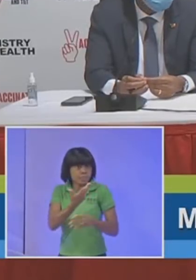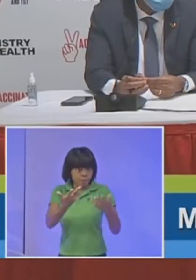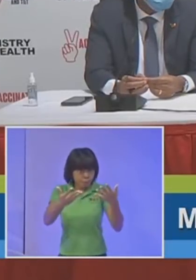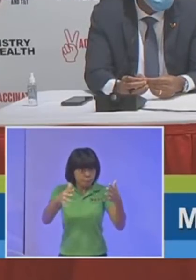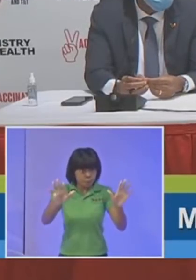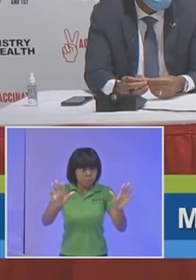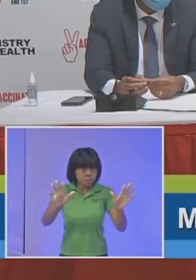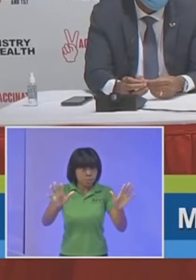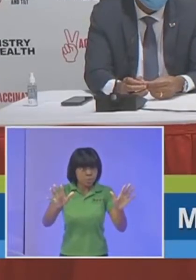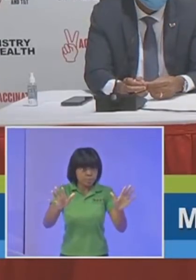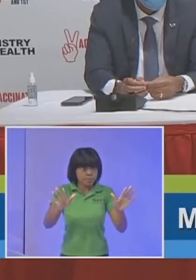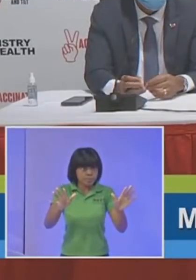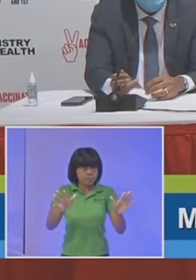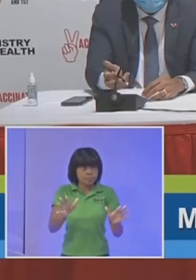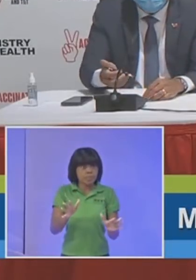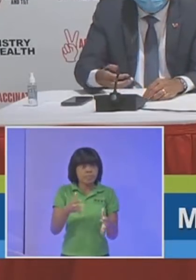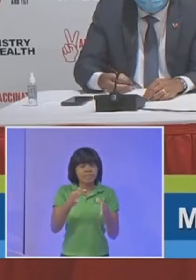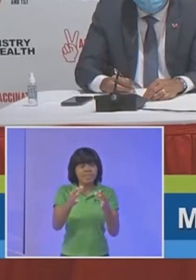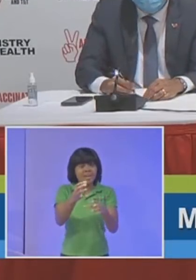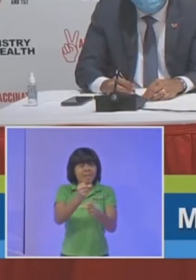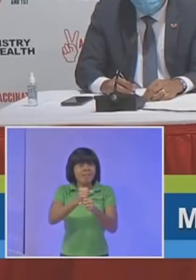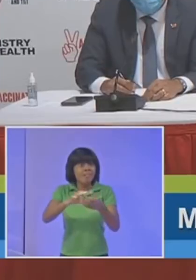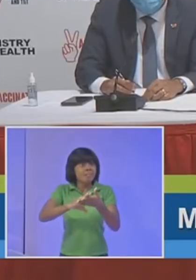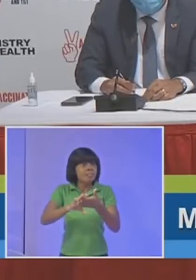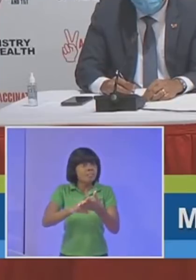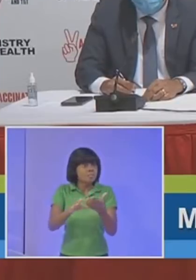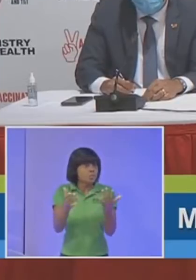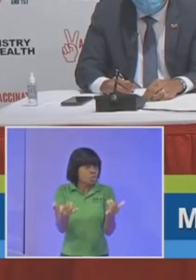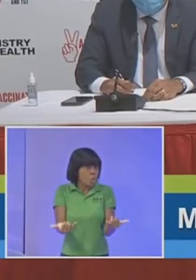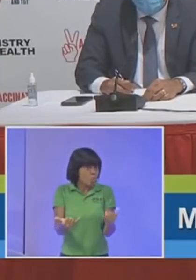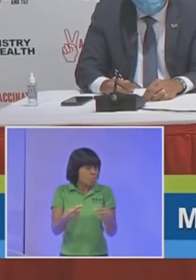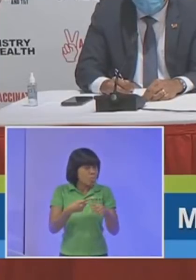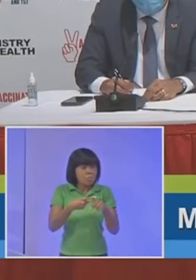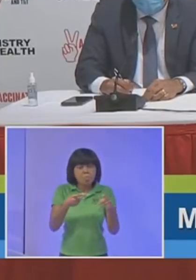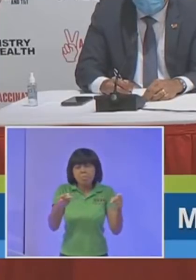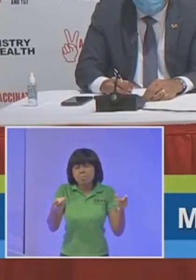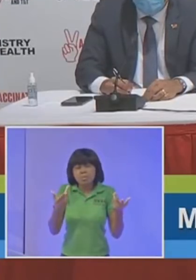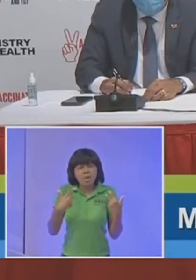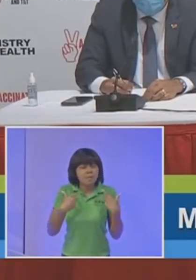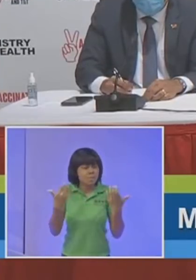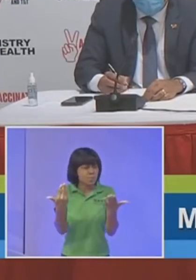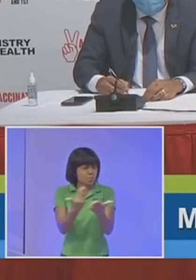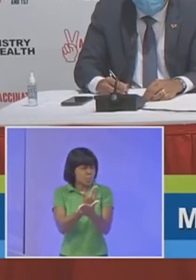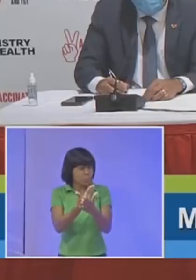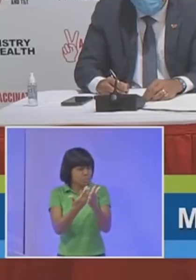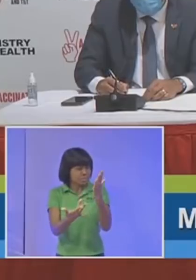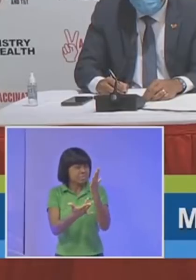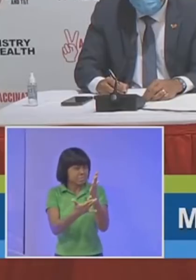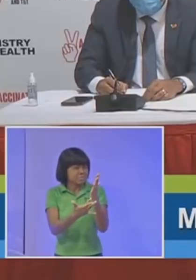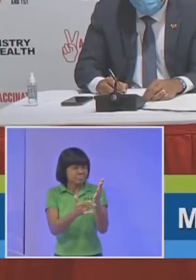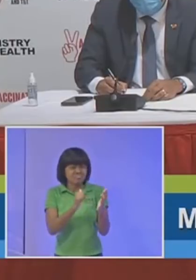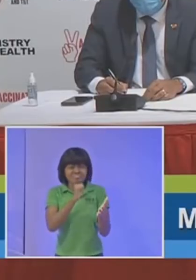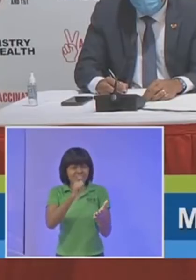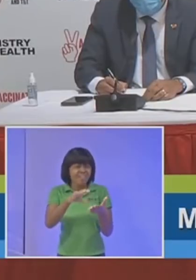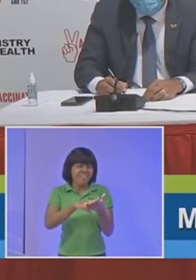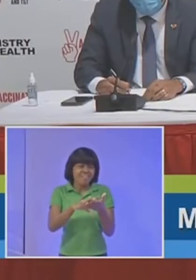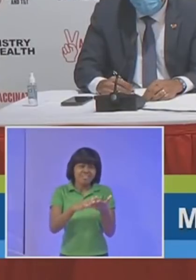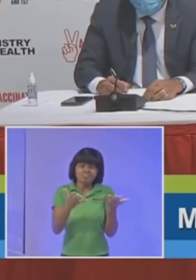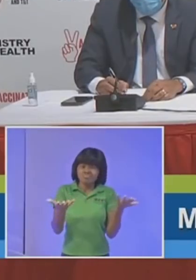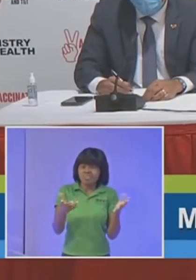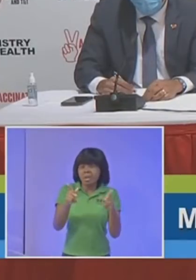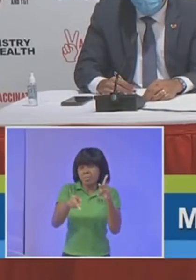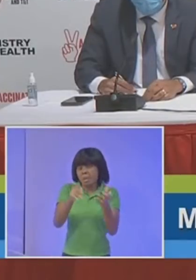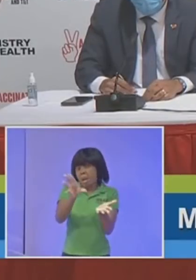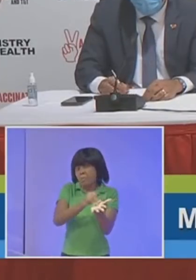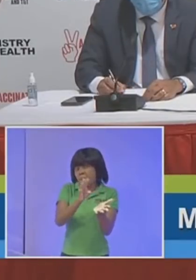also in terms of the kind of rapid tests that would have heard of, let's say abroad, for example,